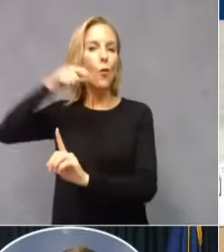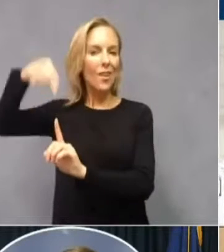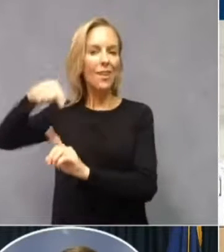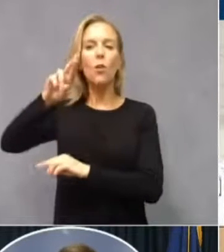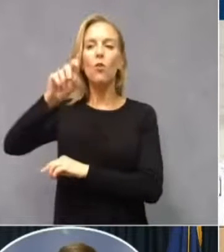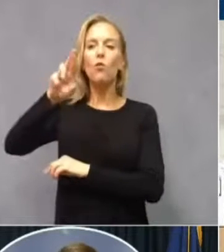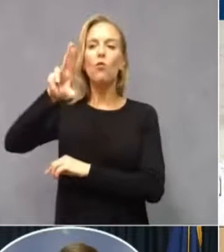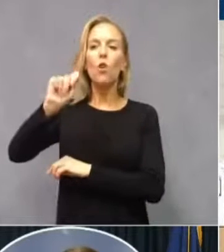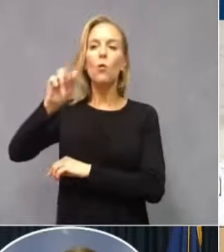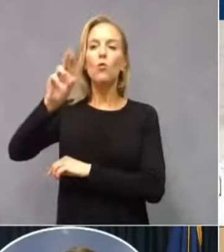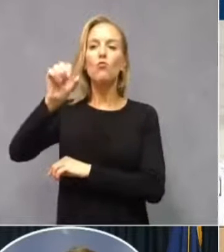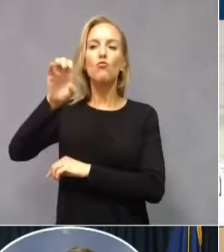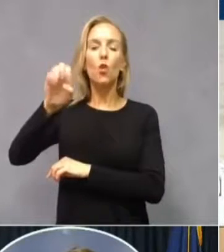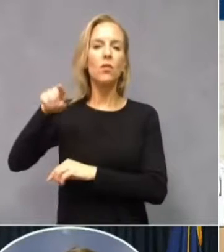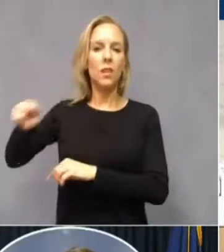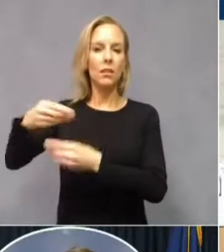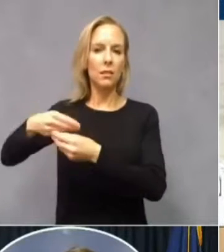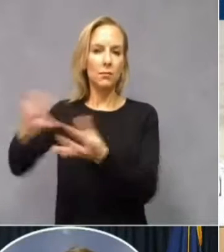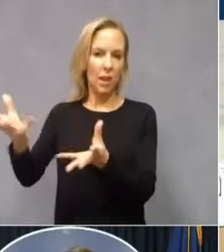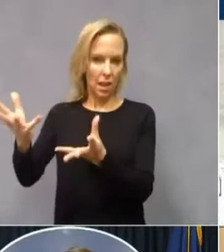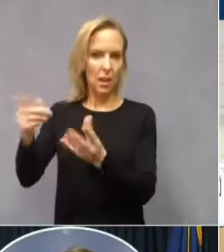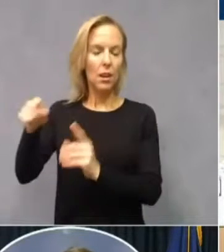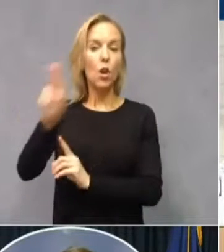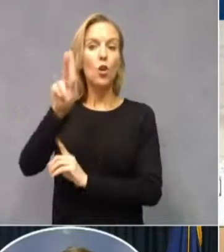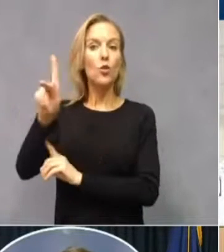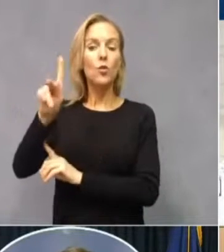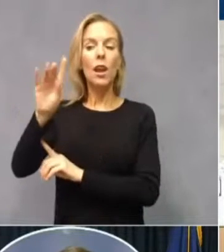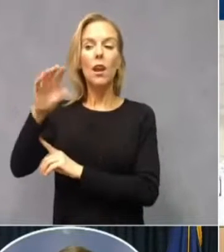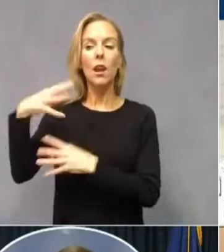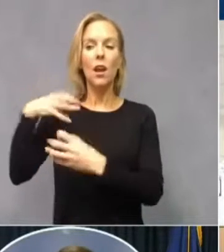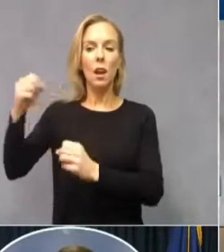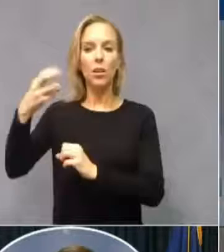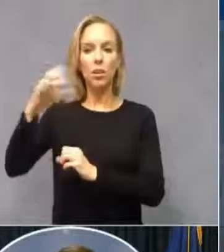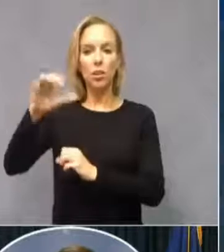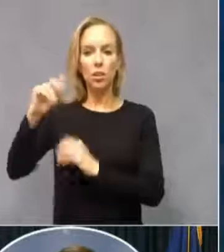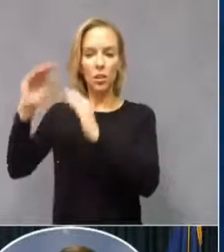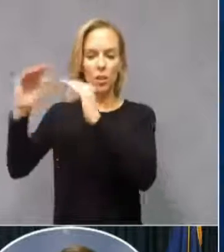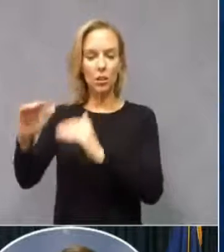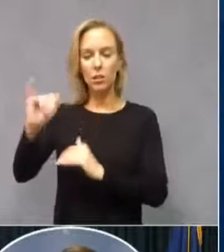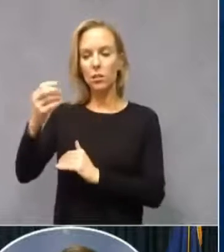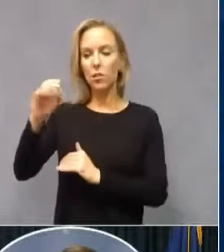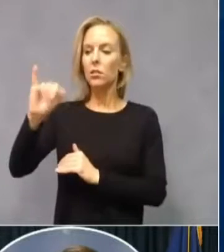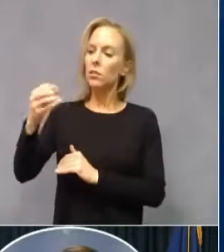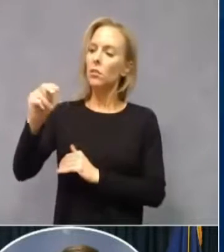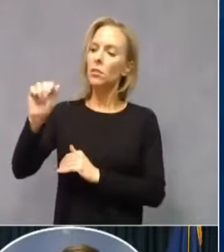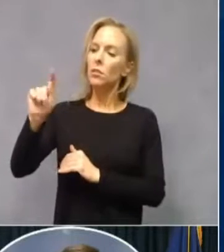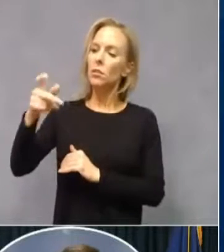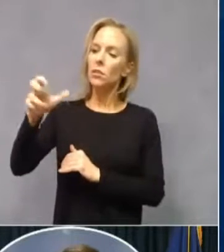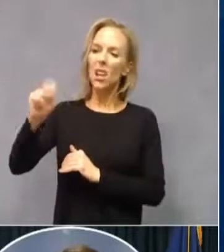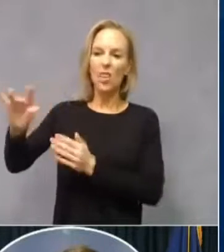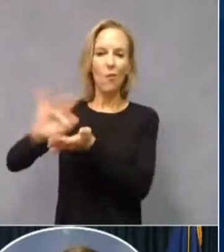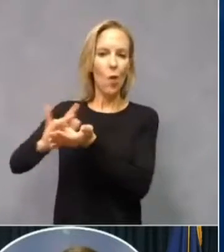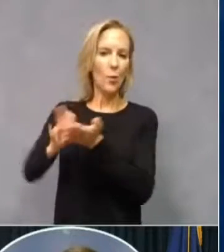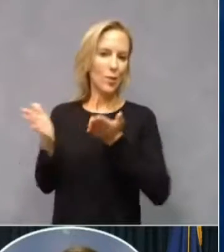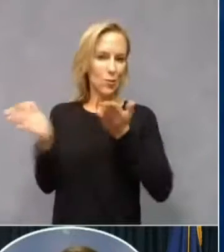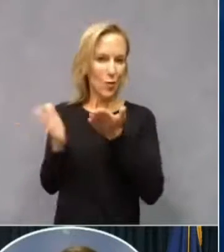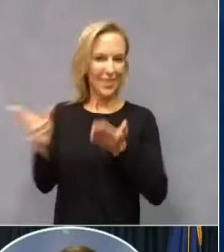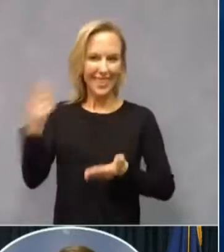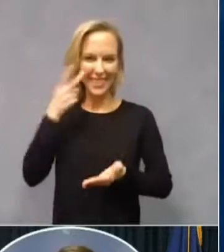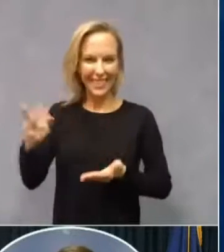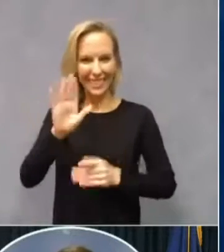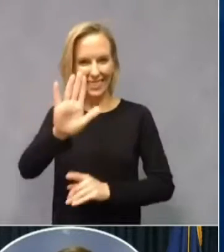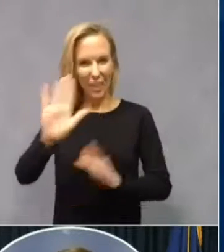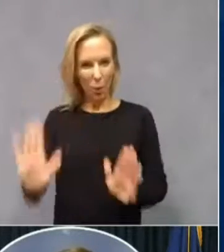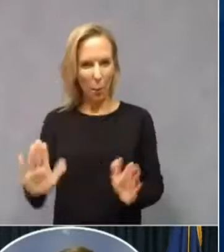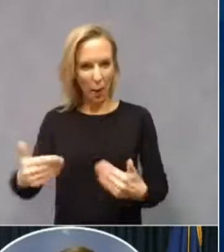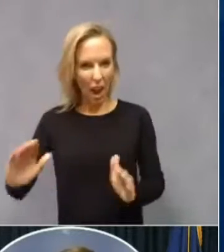Chain at UK Healthcare, and Jonathan Laboon, Director of Pharmacy Services, unboxing the vaccine as the University of